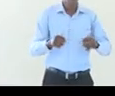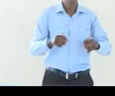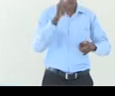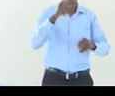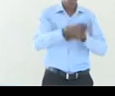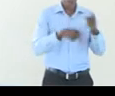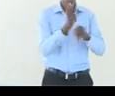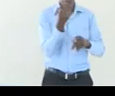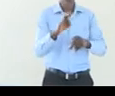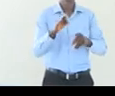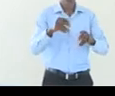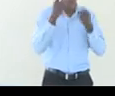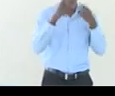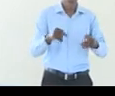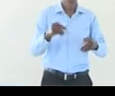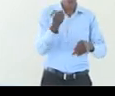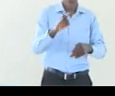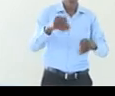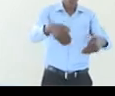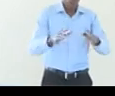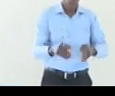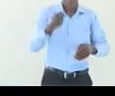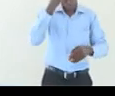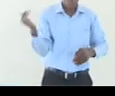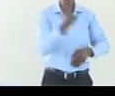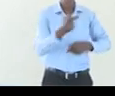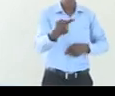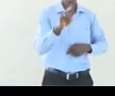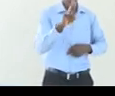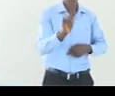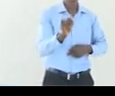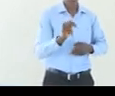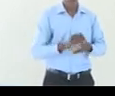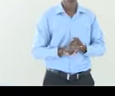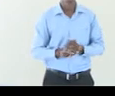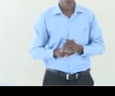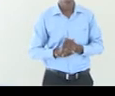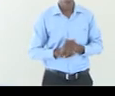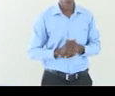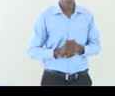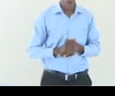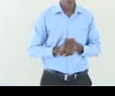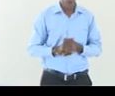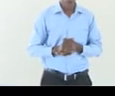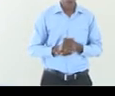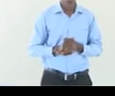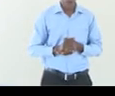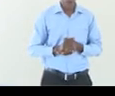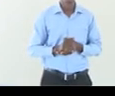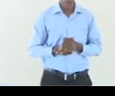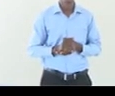A lot of what is considered normal today are an affront on the gospel of Christ and the values of the kingdom.